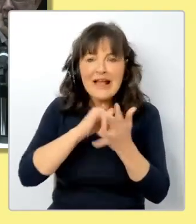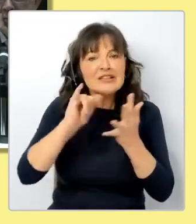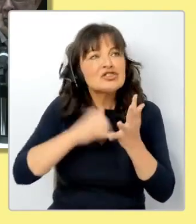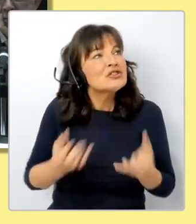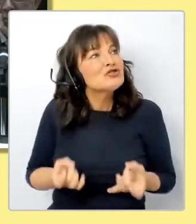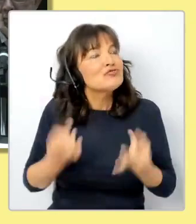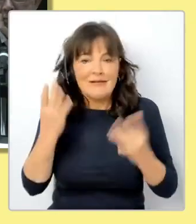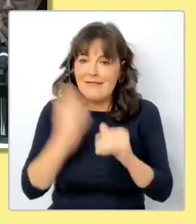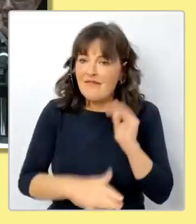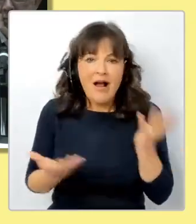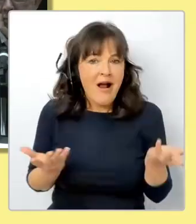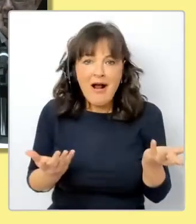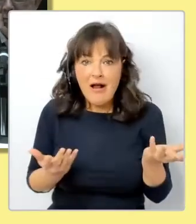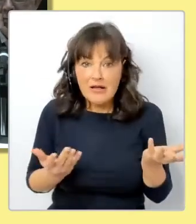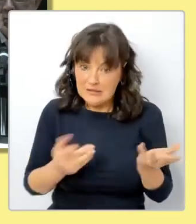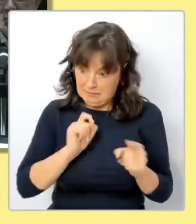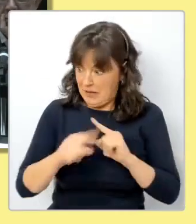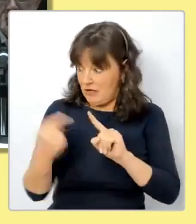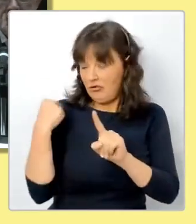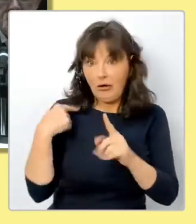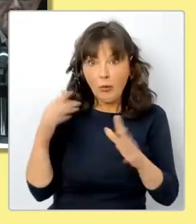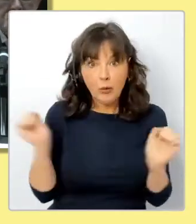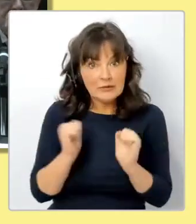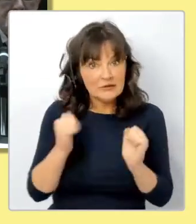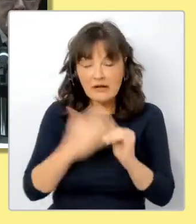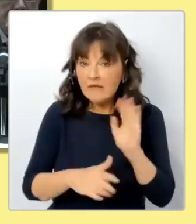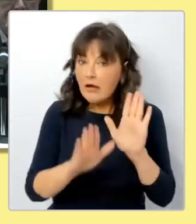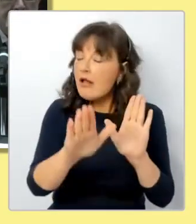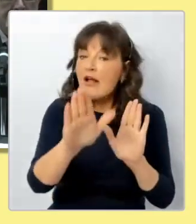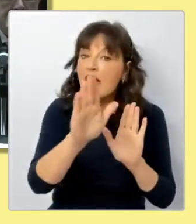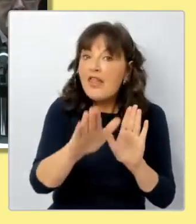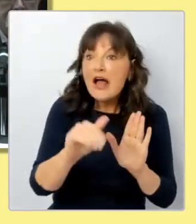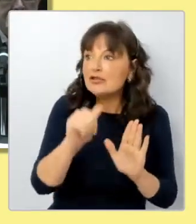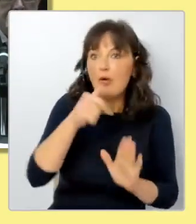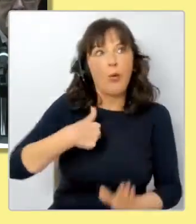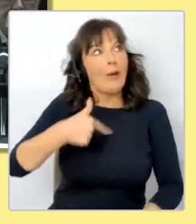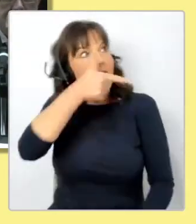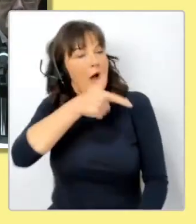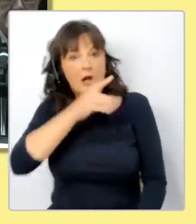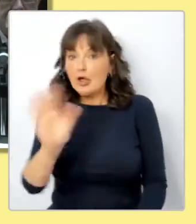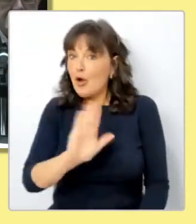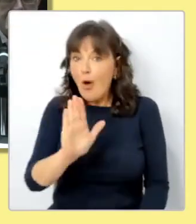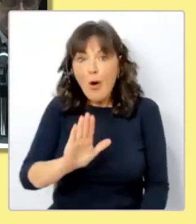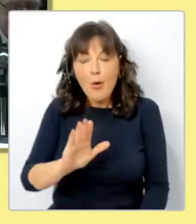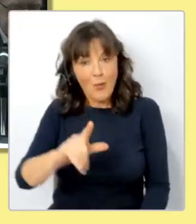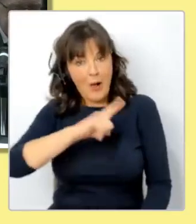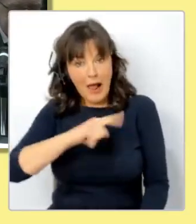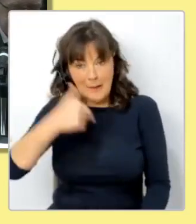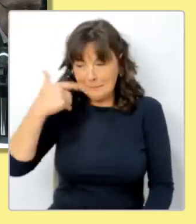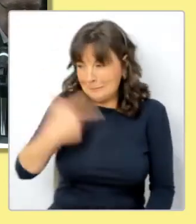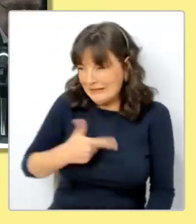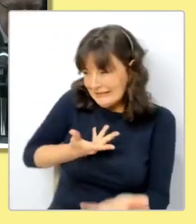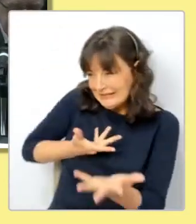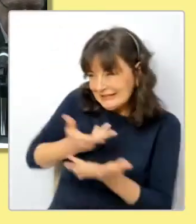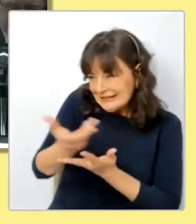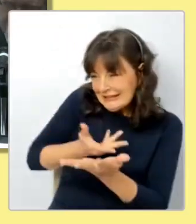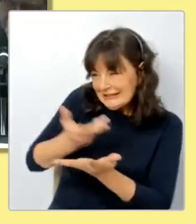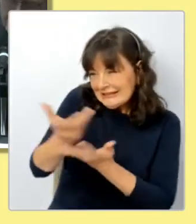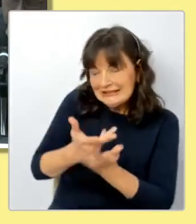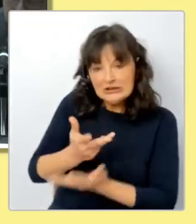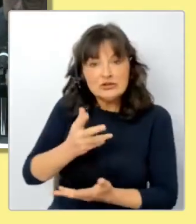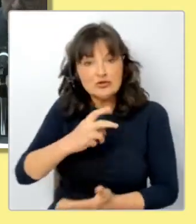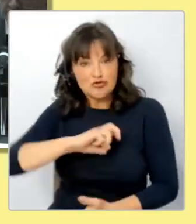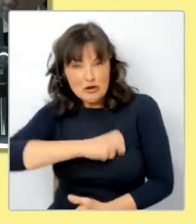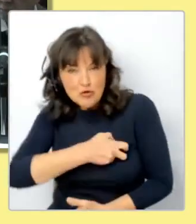not this winter. And that's not down to coincidence or good fortune. It's because I've been able to reach out to the trade unions, meaningfully engage with